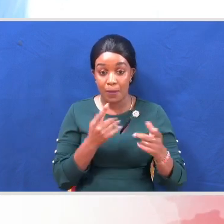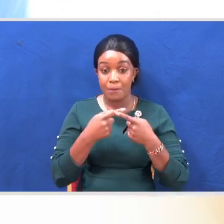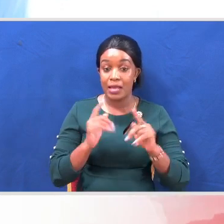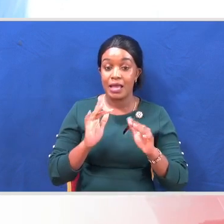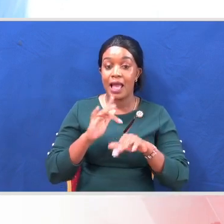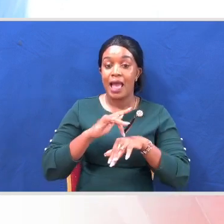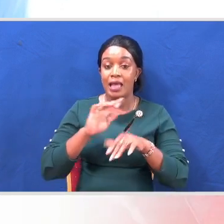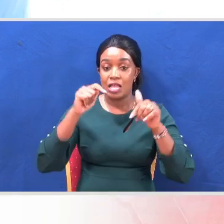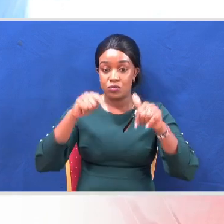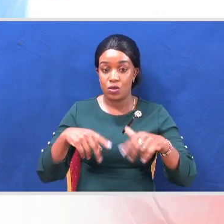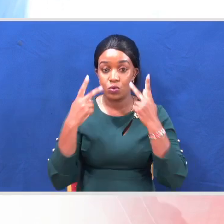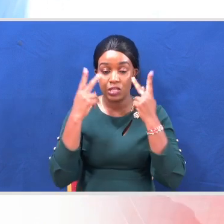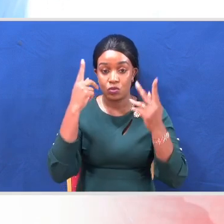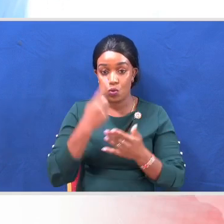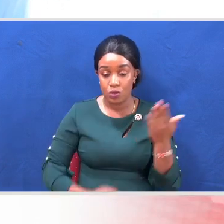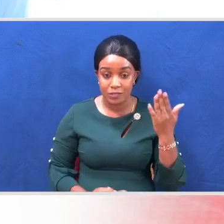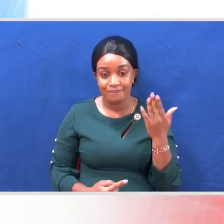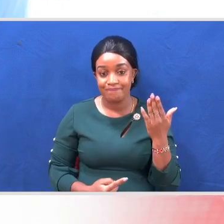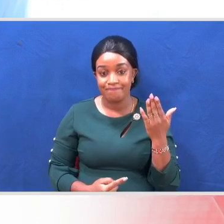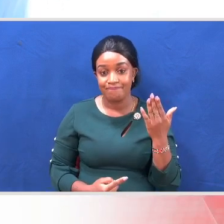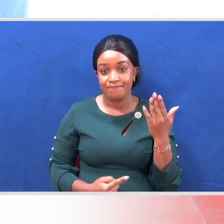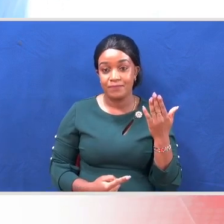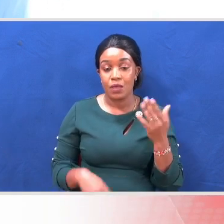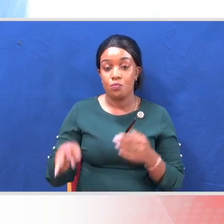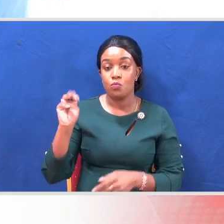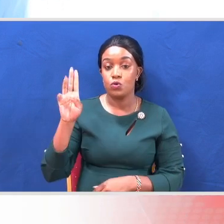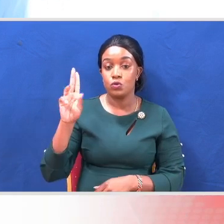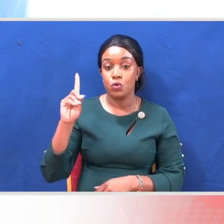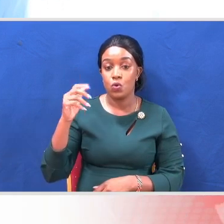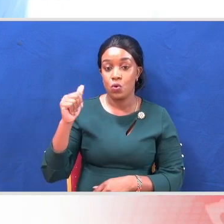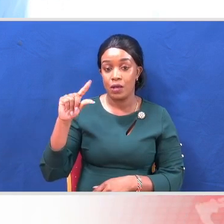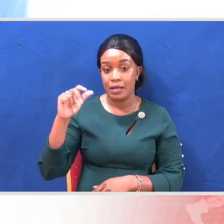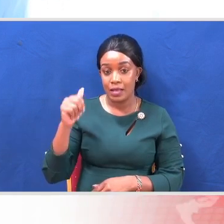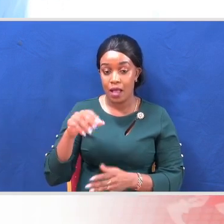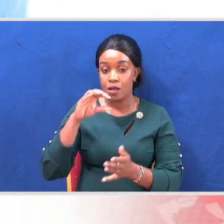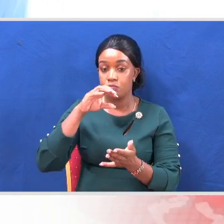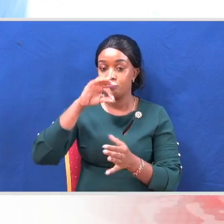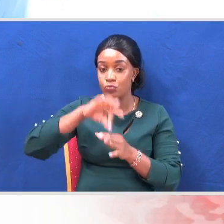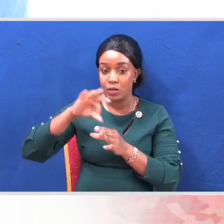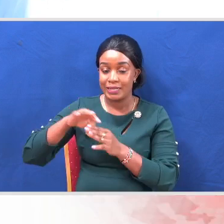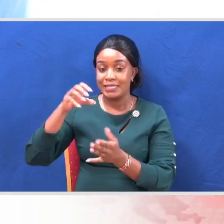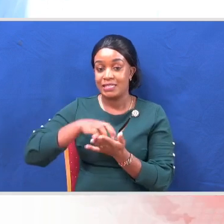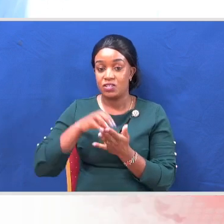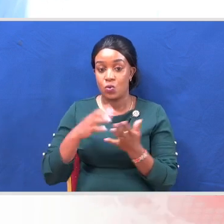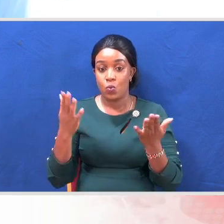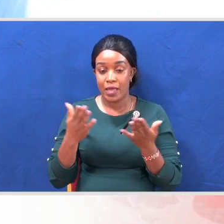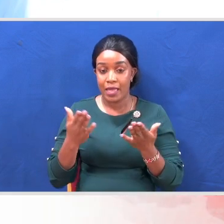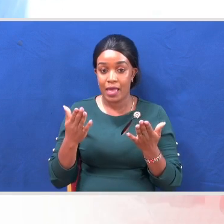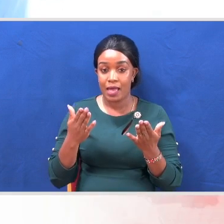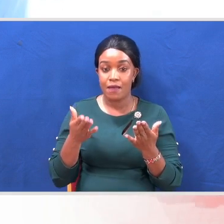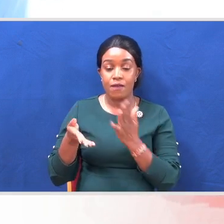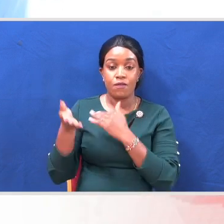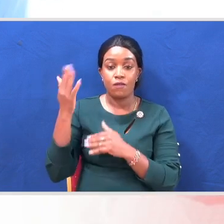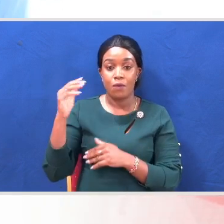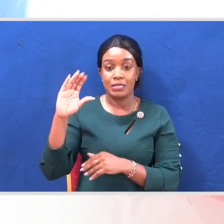at the Budonga polling station, where ex-sports cabinet secretary Rashid